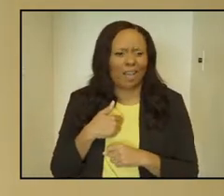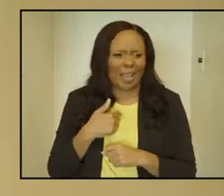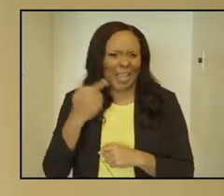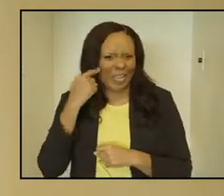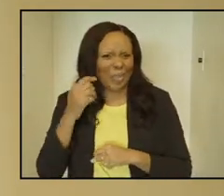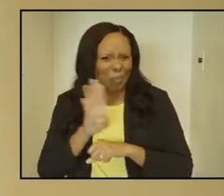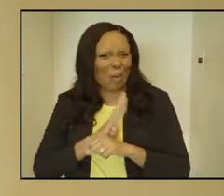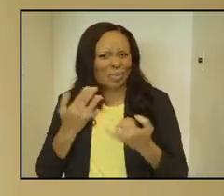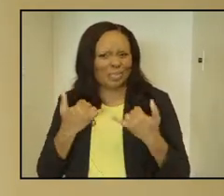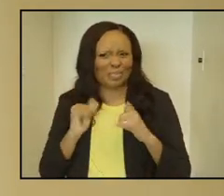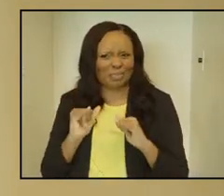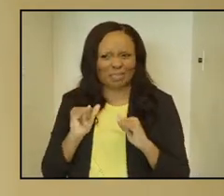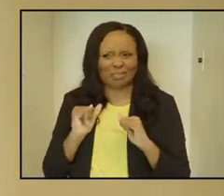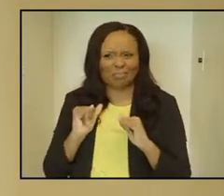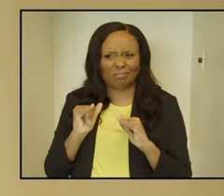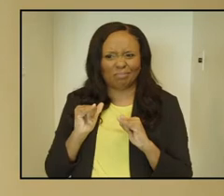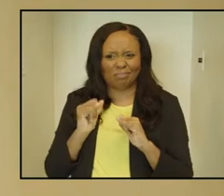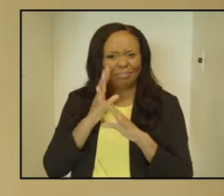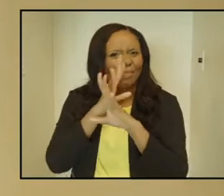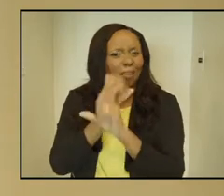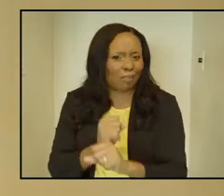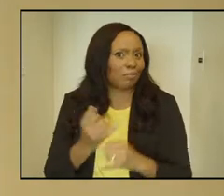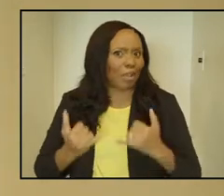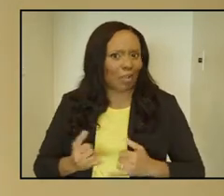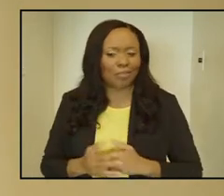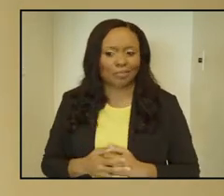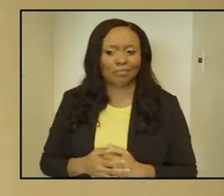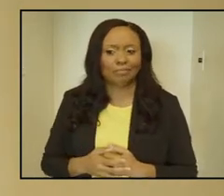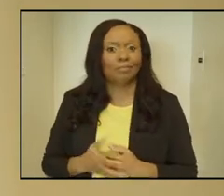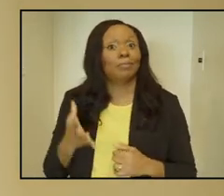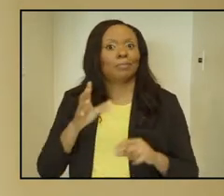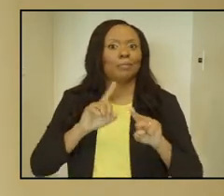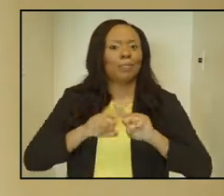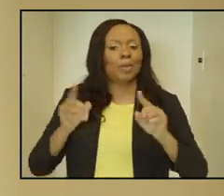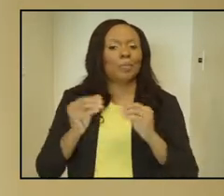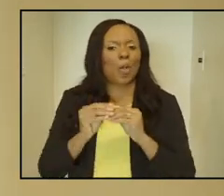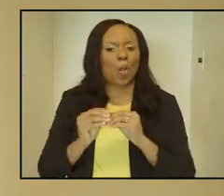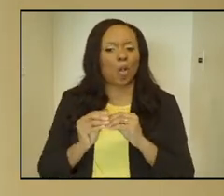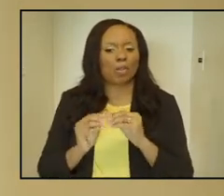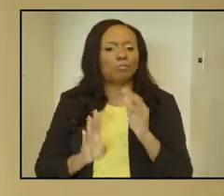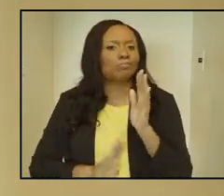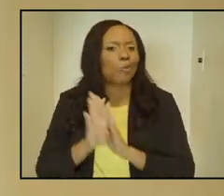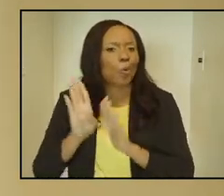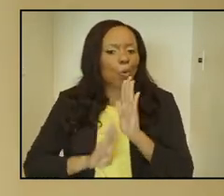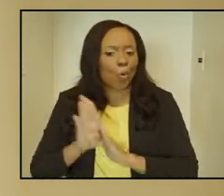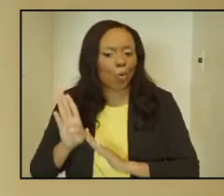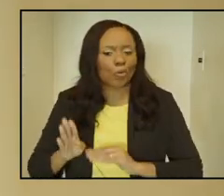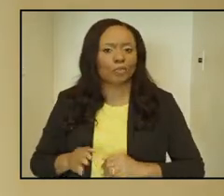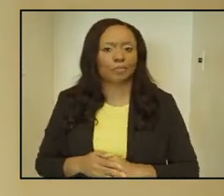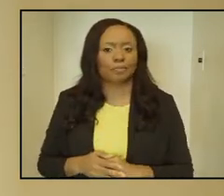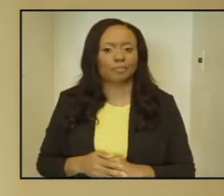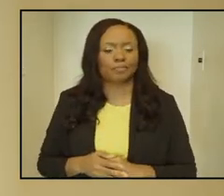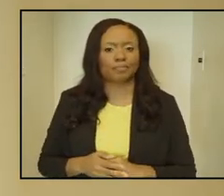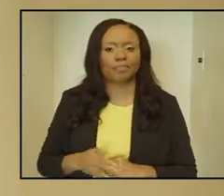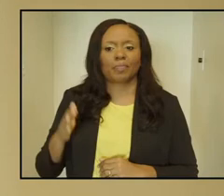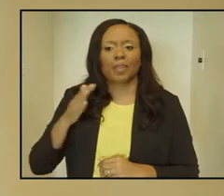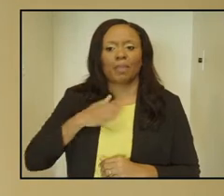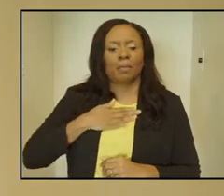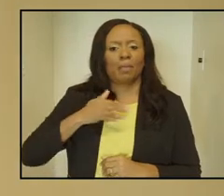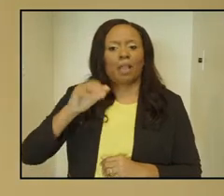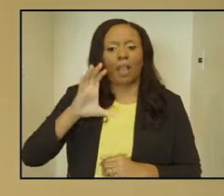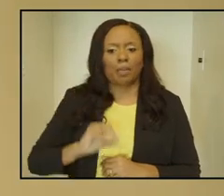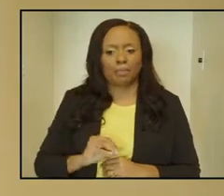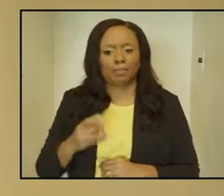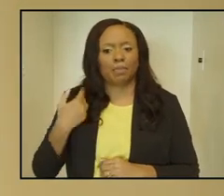And establish an infrastructure for growth. This, ladies and gentlemen, is progress. At EY, we truly value the opportunity